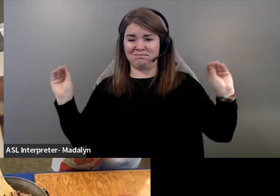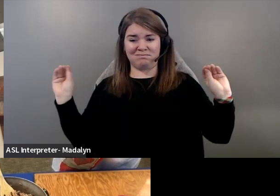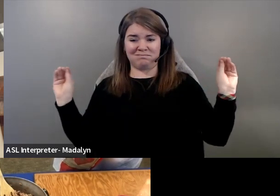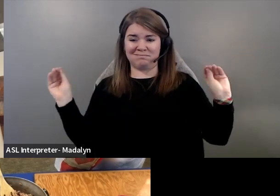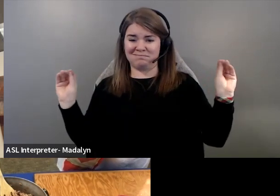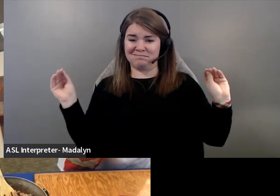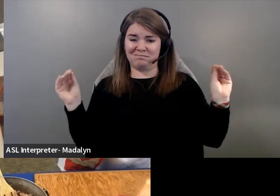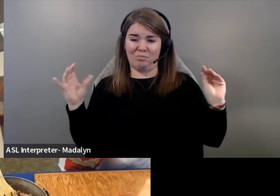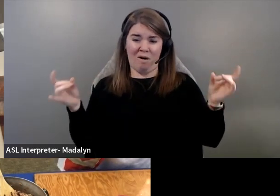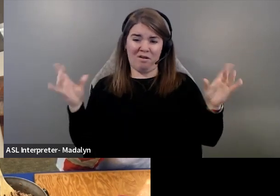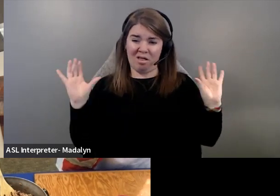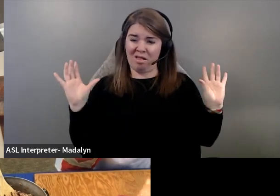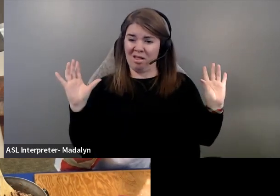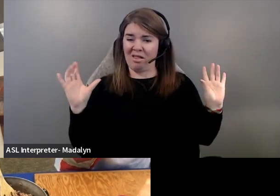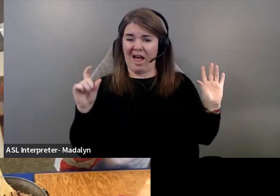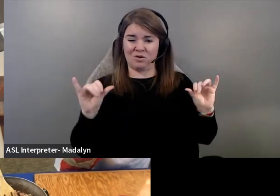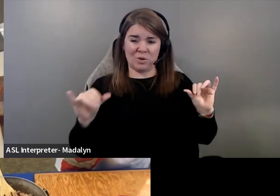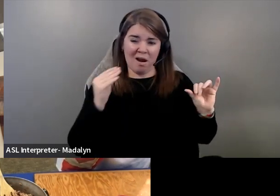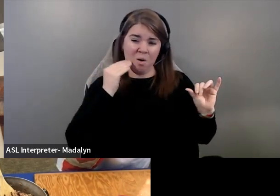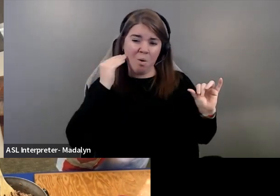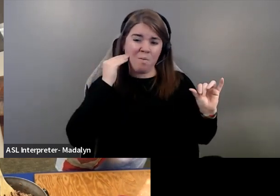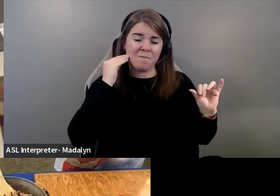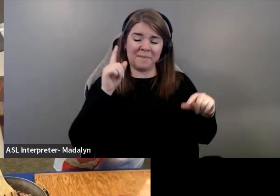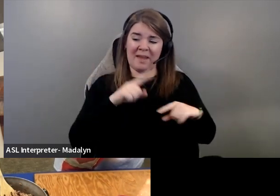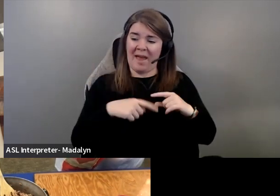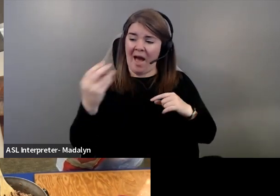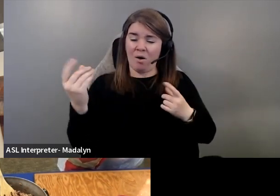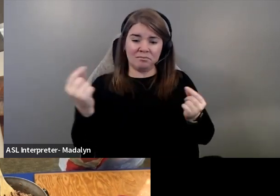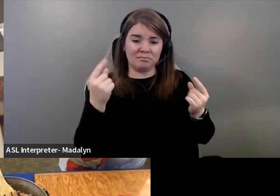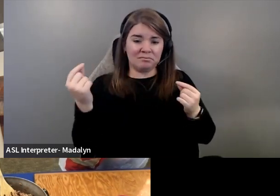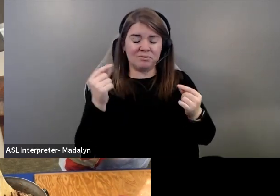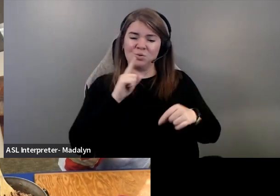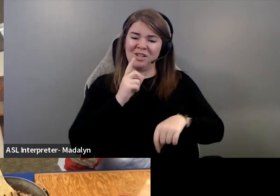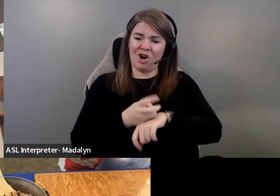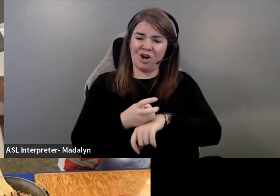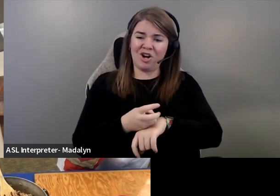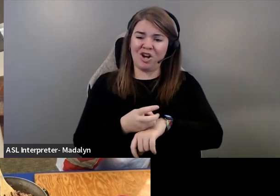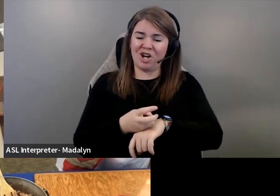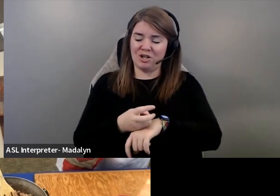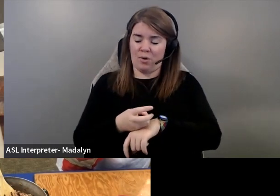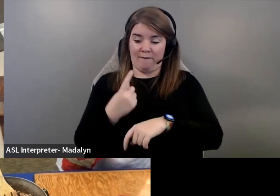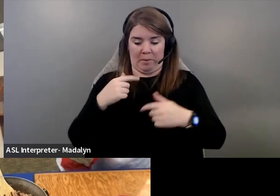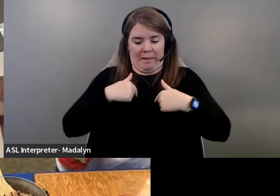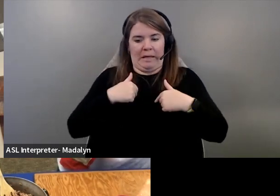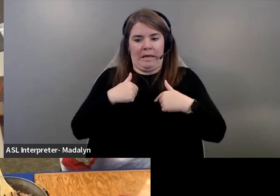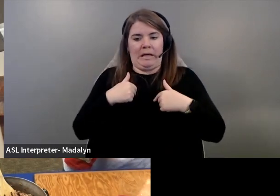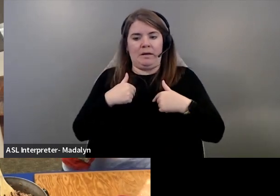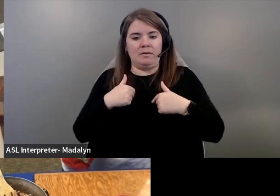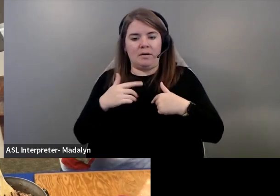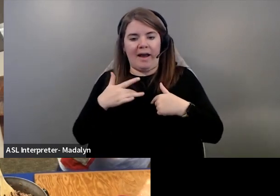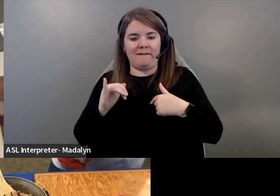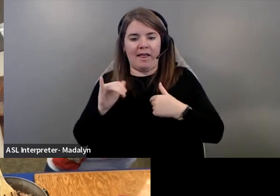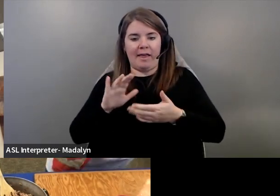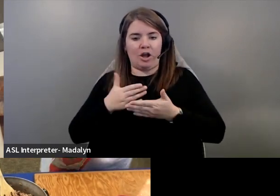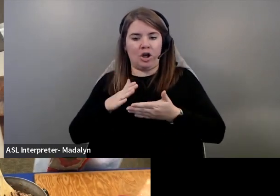no say in anything. You're having to stay home, not go anywhere. And it was just really hard. So the cooking became a really big deal